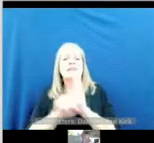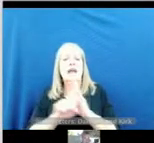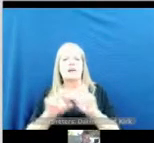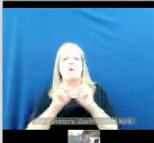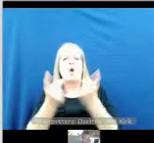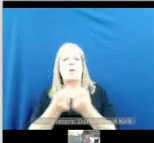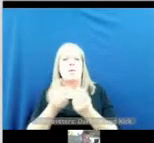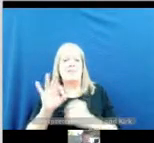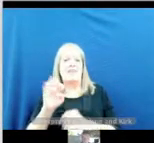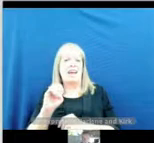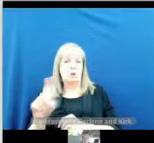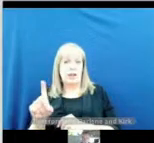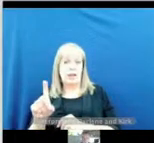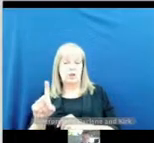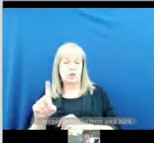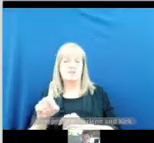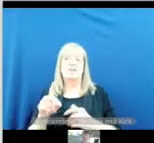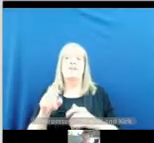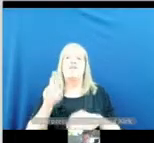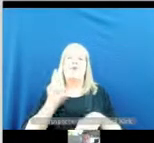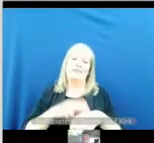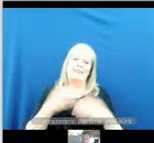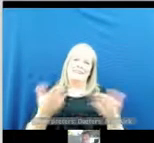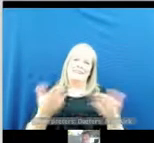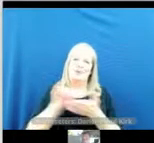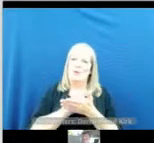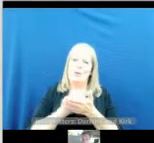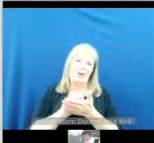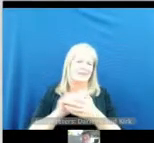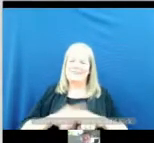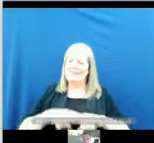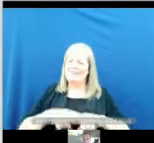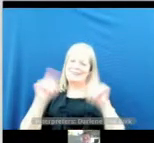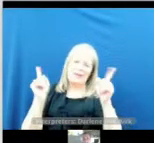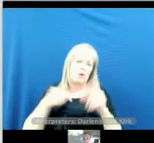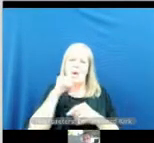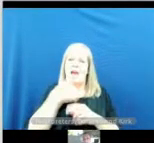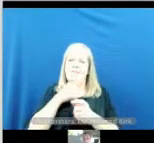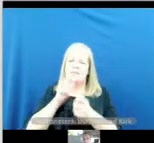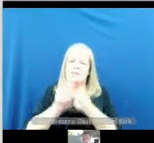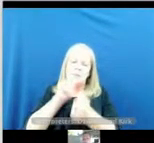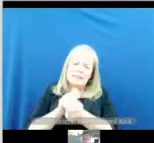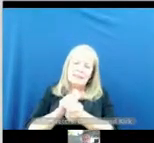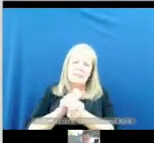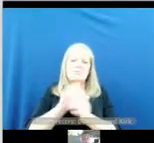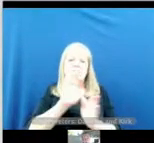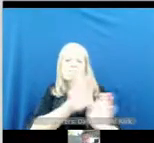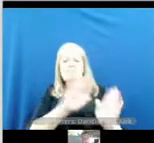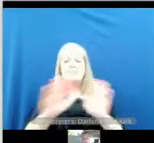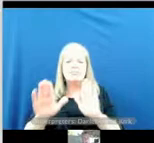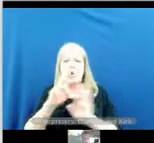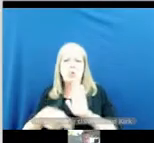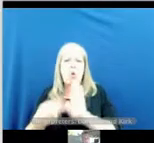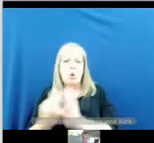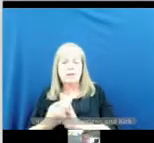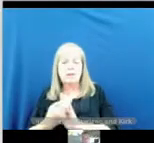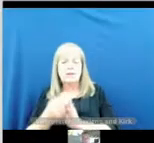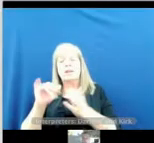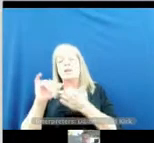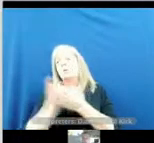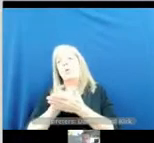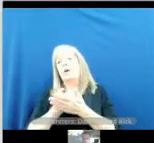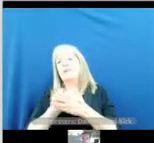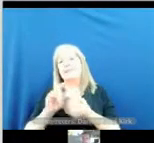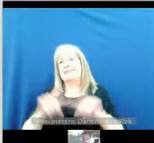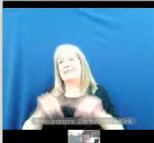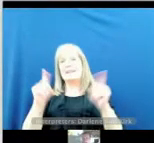we are designed differently. We don't have those specific roles. New York is unique where it doesn't have a